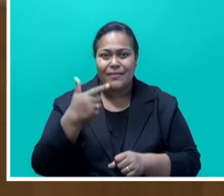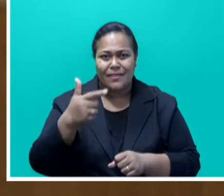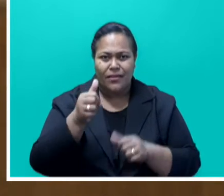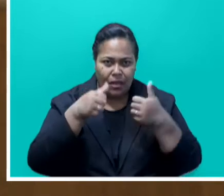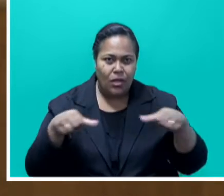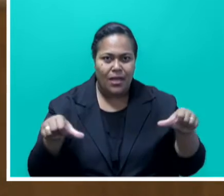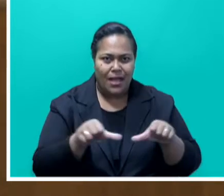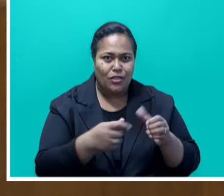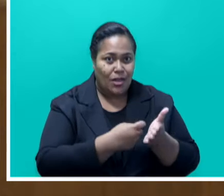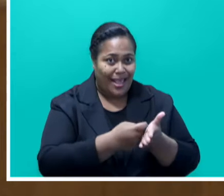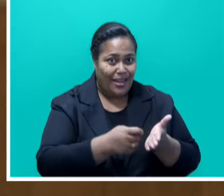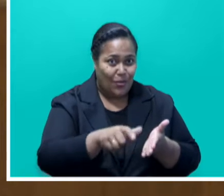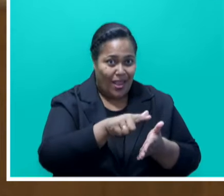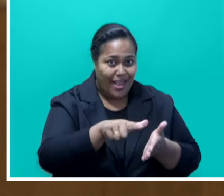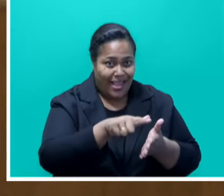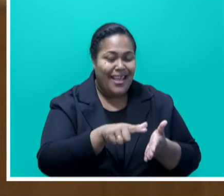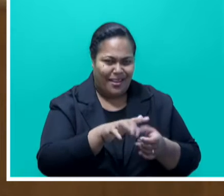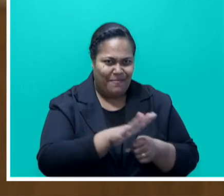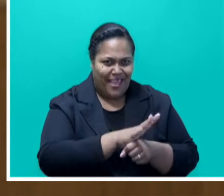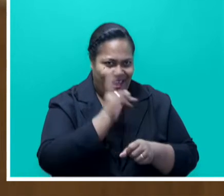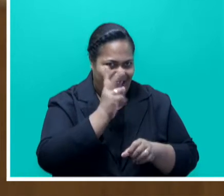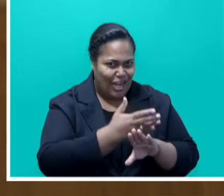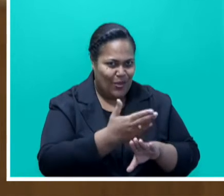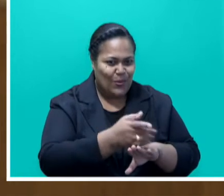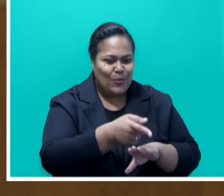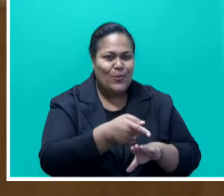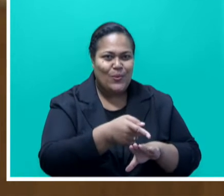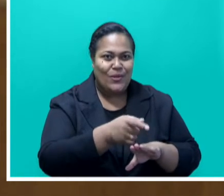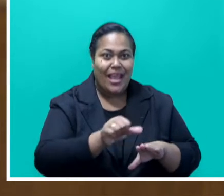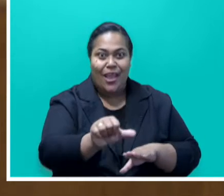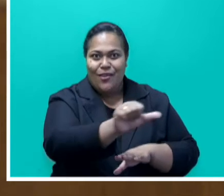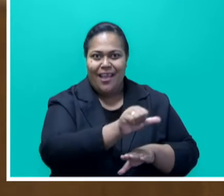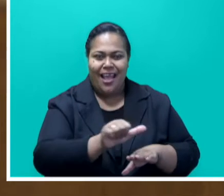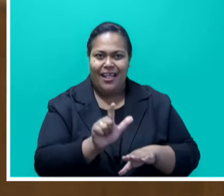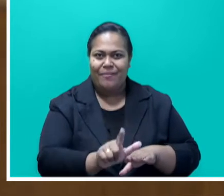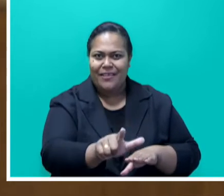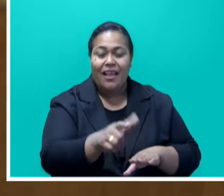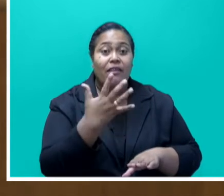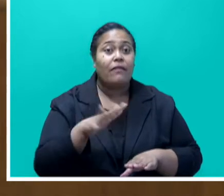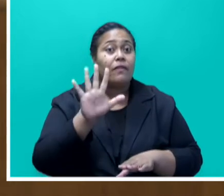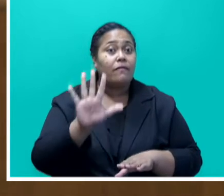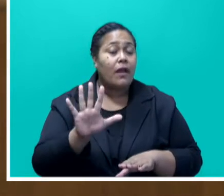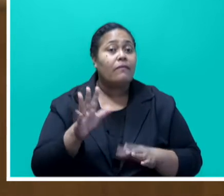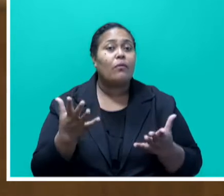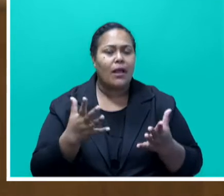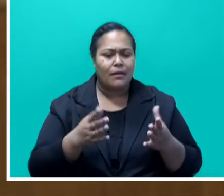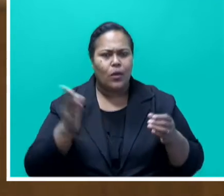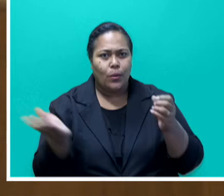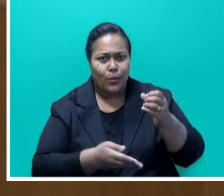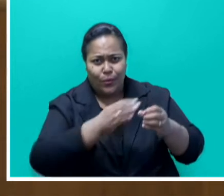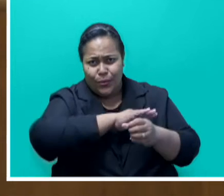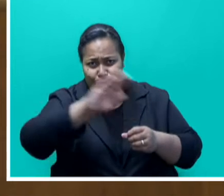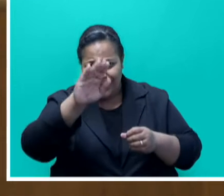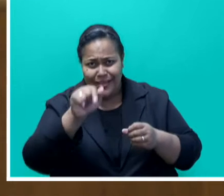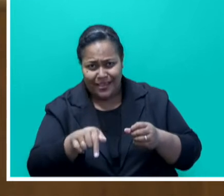leases were renewed in Seaqaqa area. 55 of these leases were cane leases